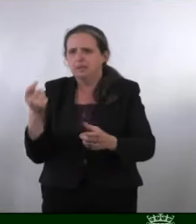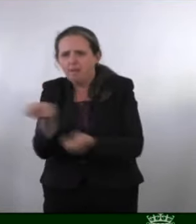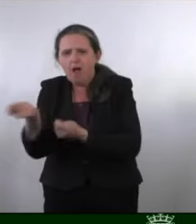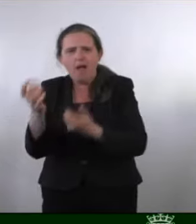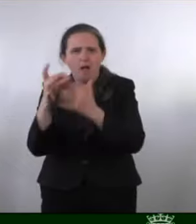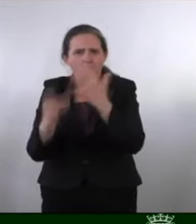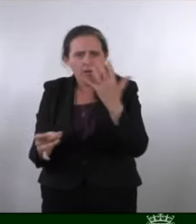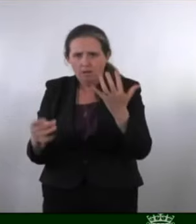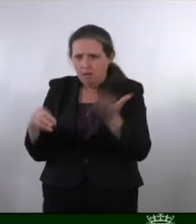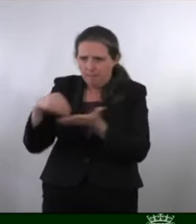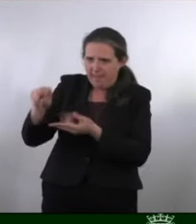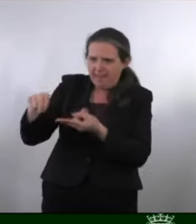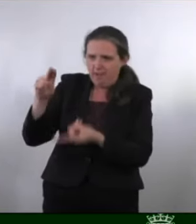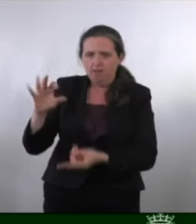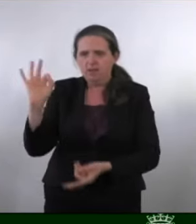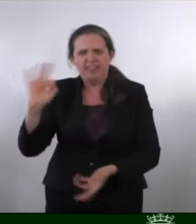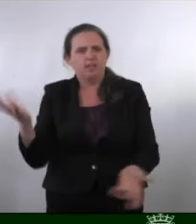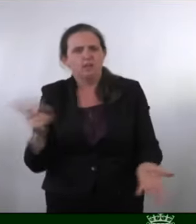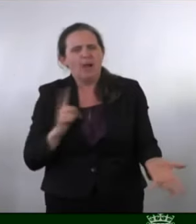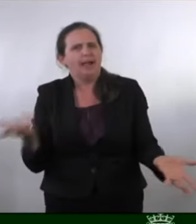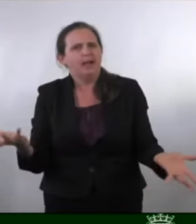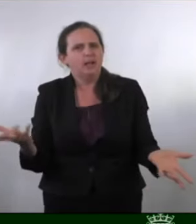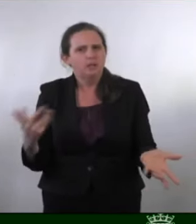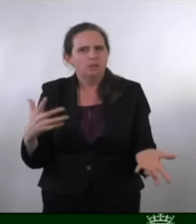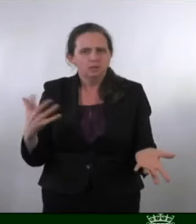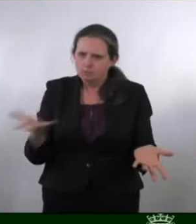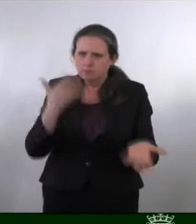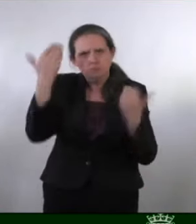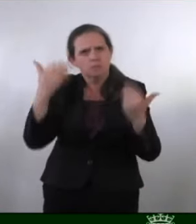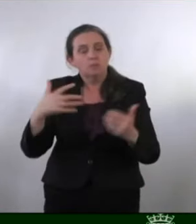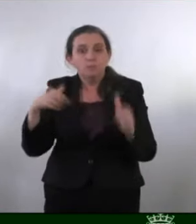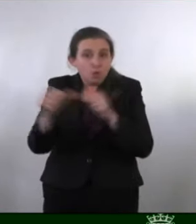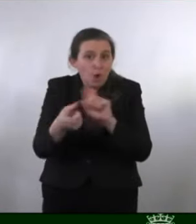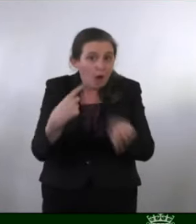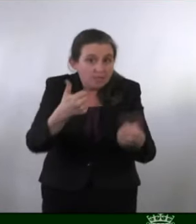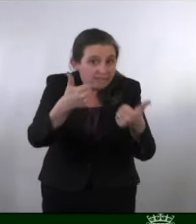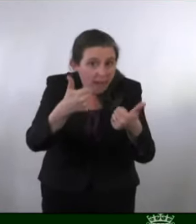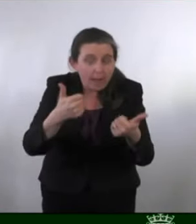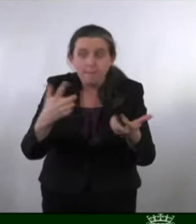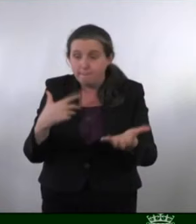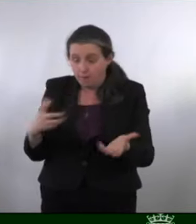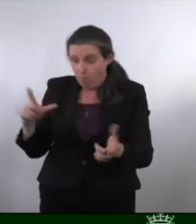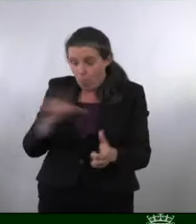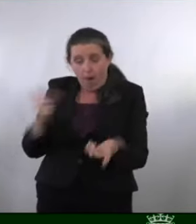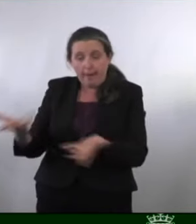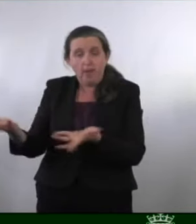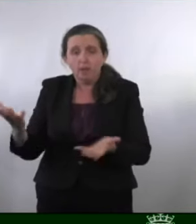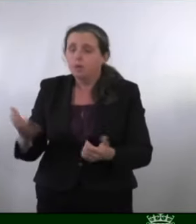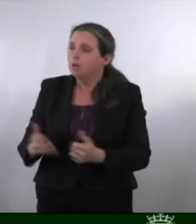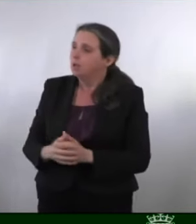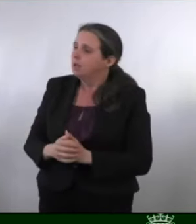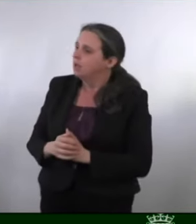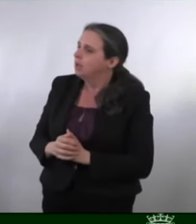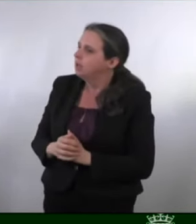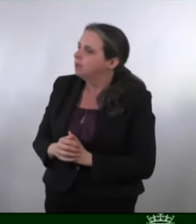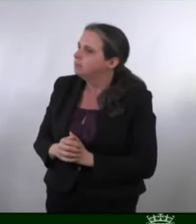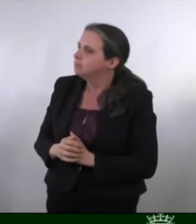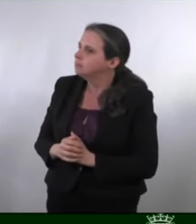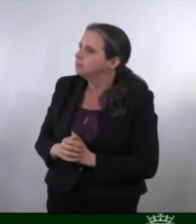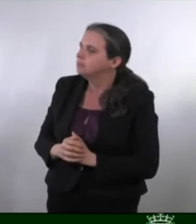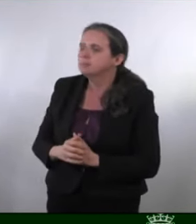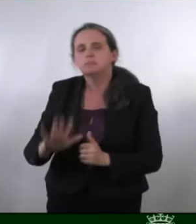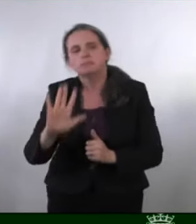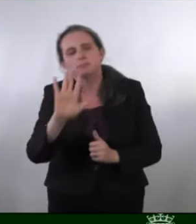out the possibility of a public sector pay freeze? Prime Minister. Well, I think he should wait until the